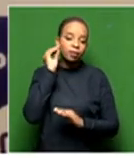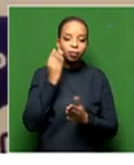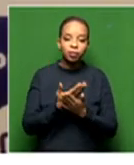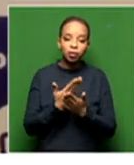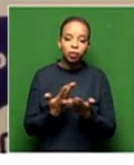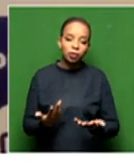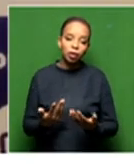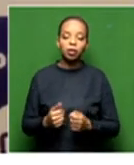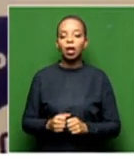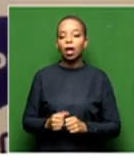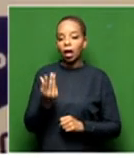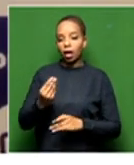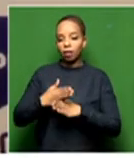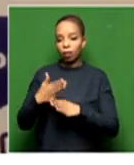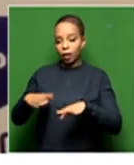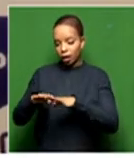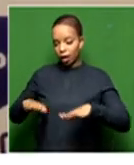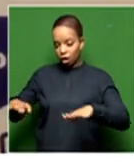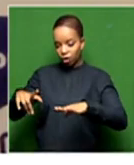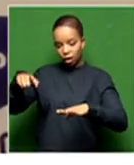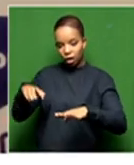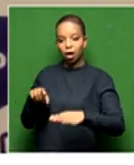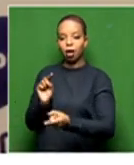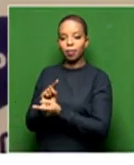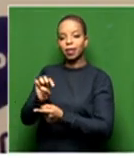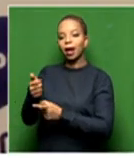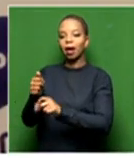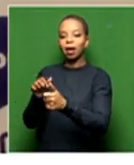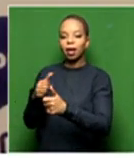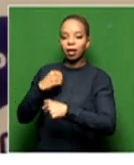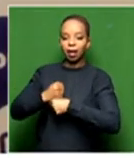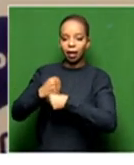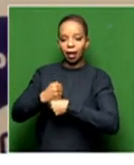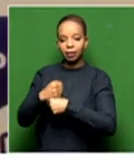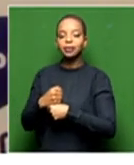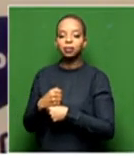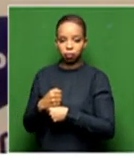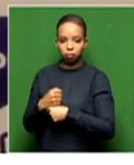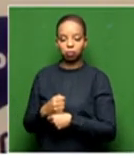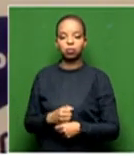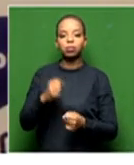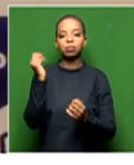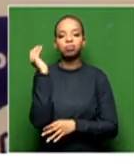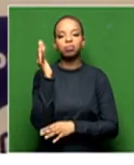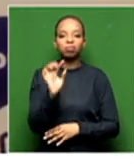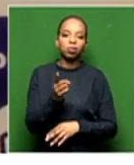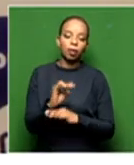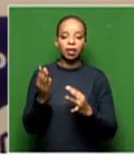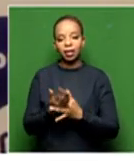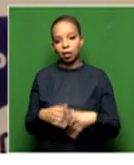networking area, so you can go and meet other delegates. The speaking tracks include innovation, demos, case studies.